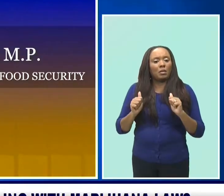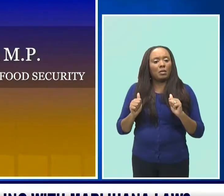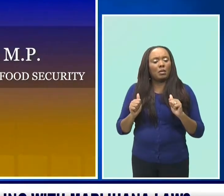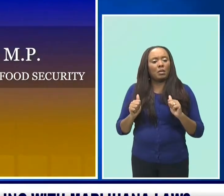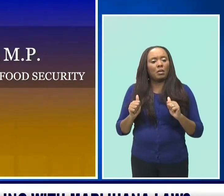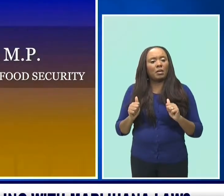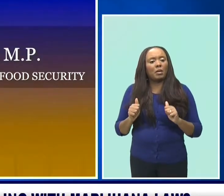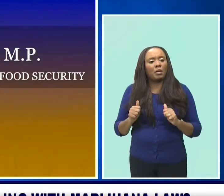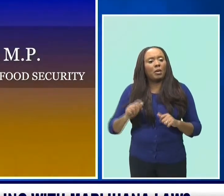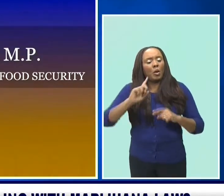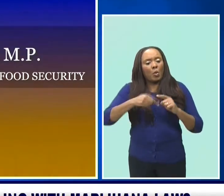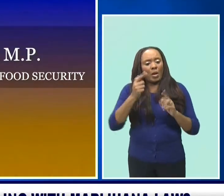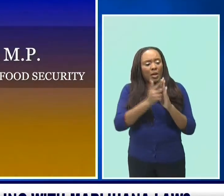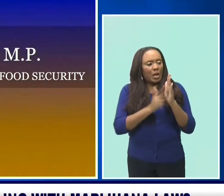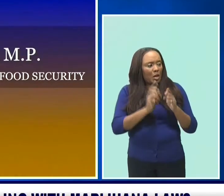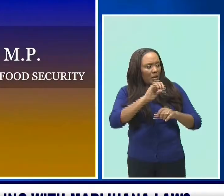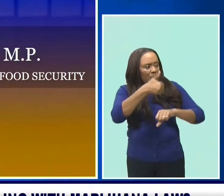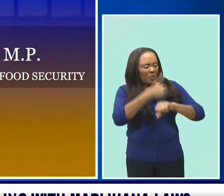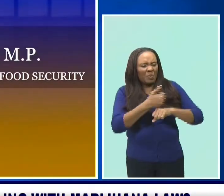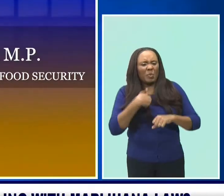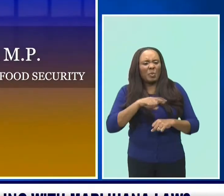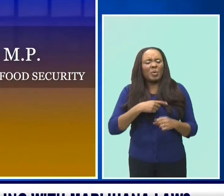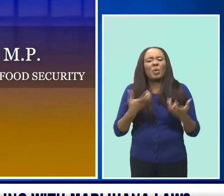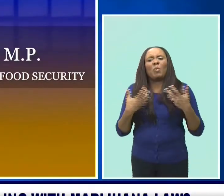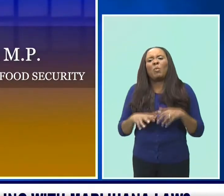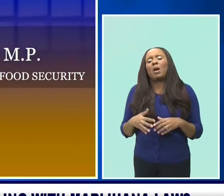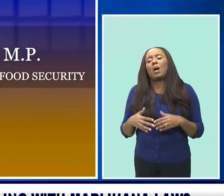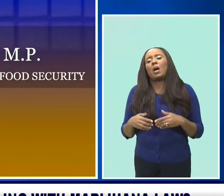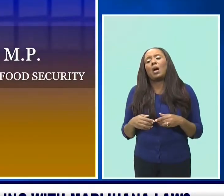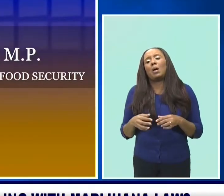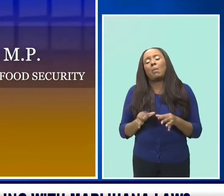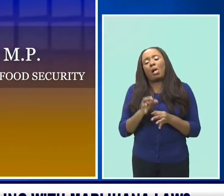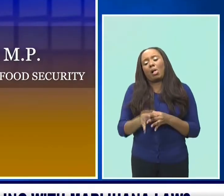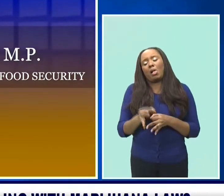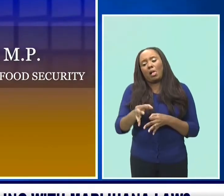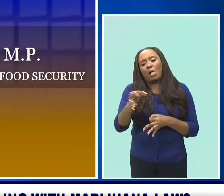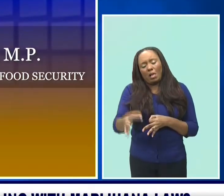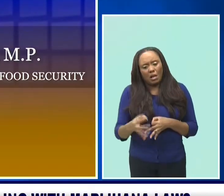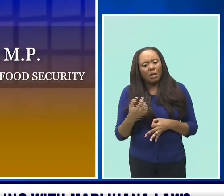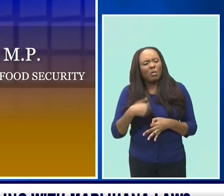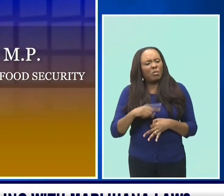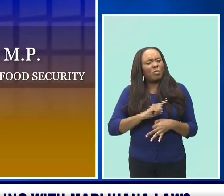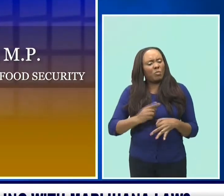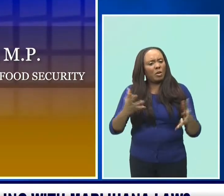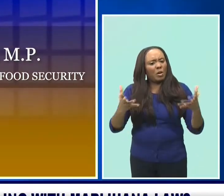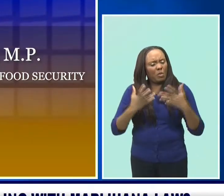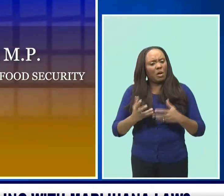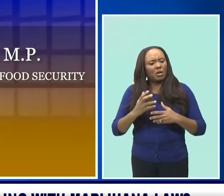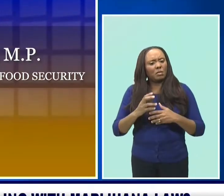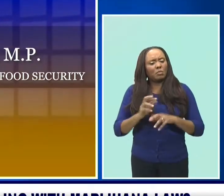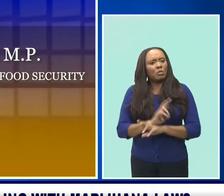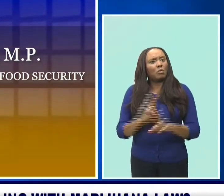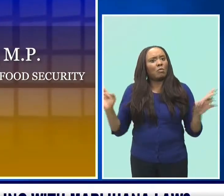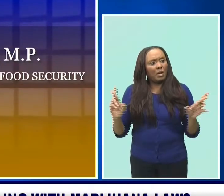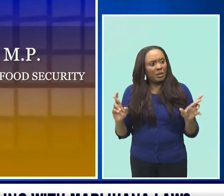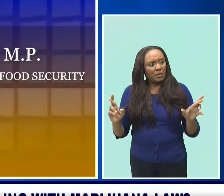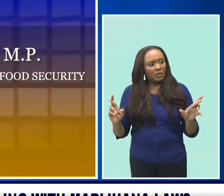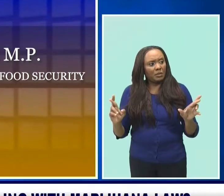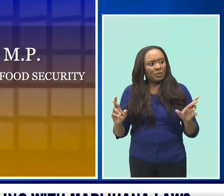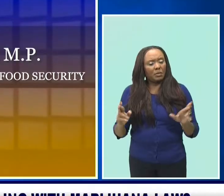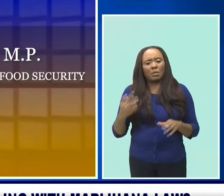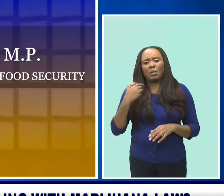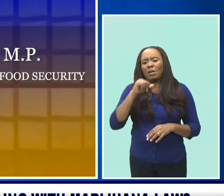people's concerns in terms of who can participate and who cannot participate. We do not have time to sit down and wait